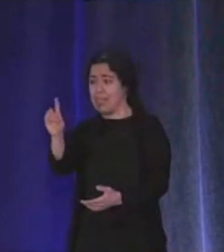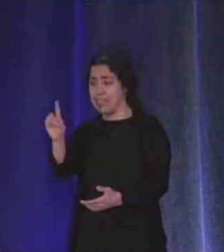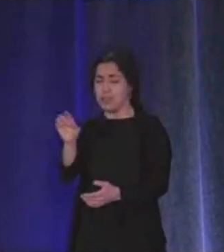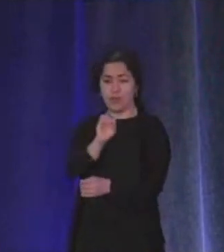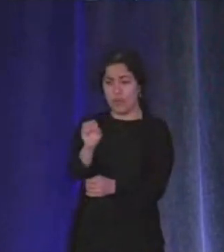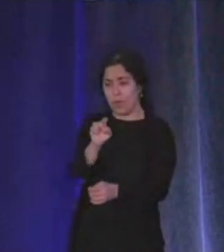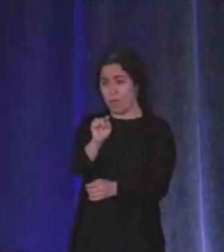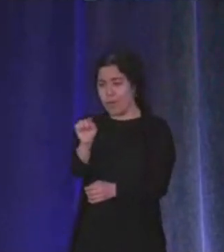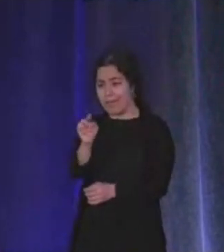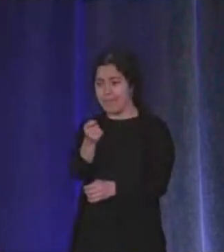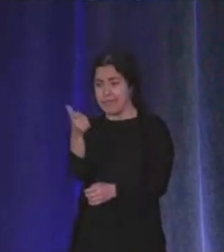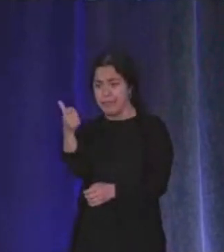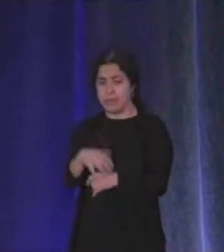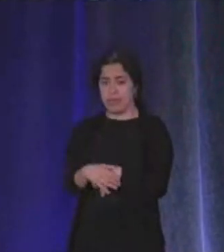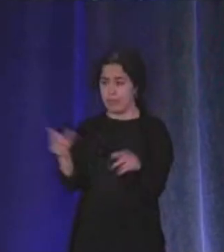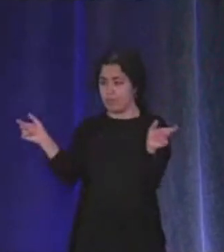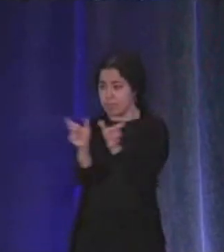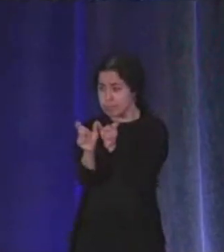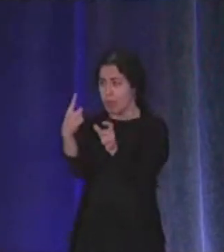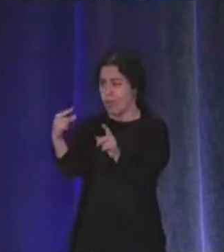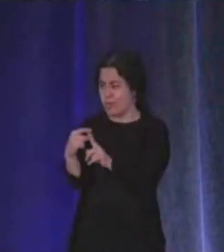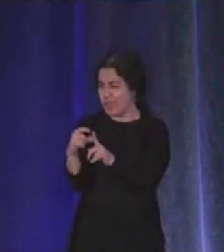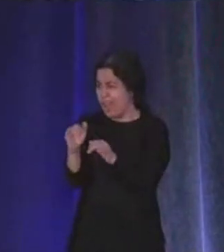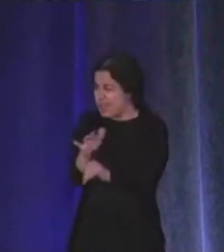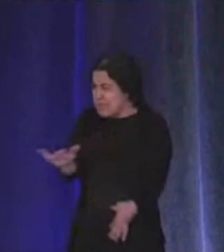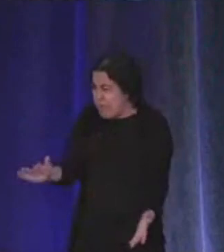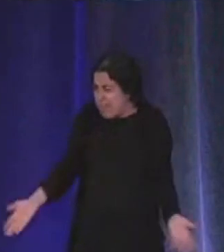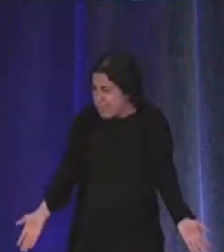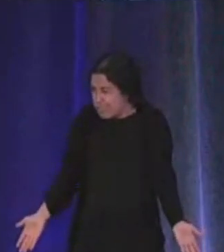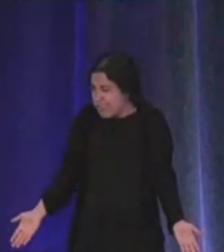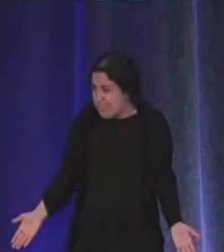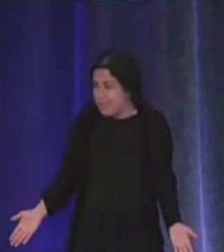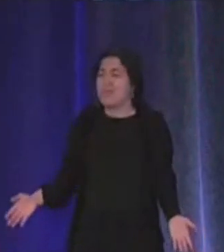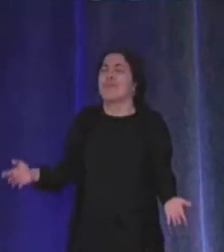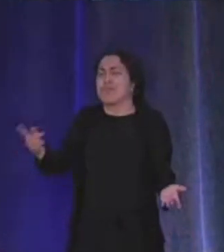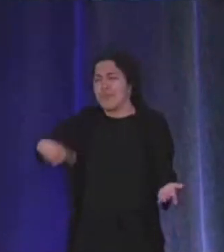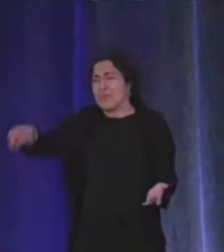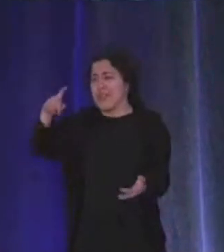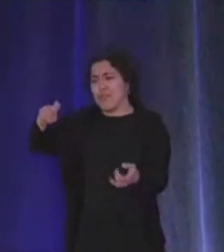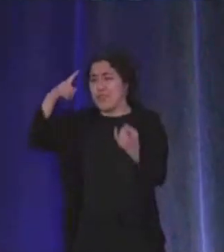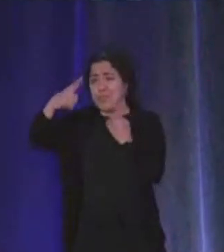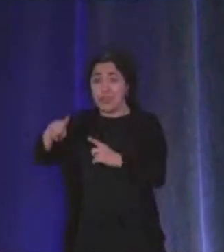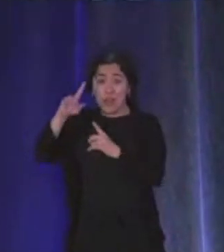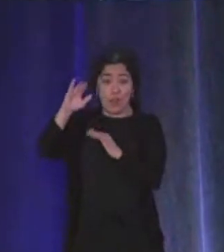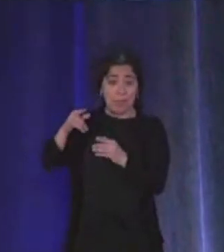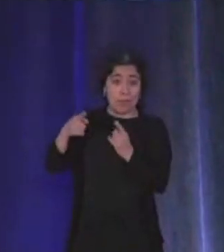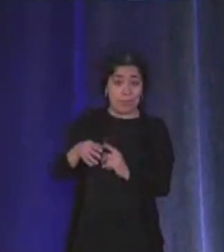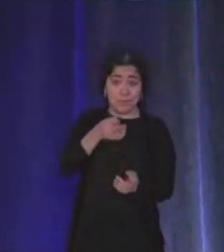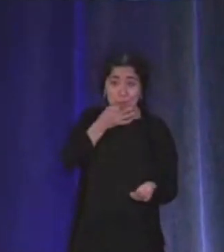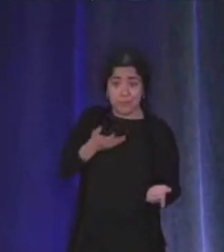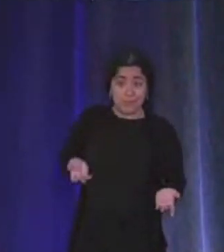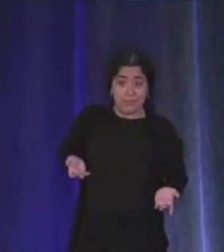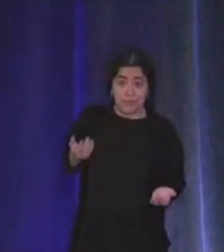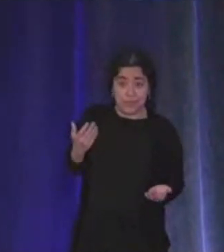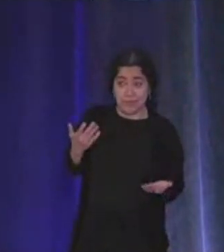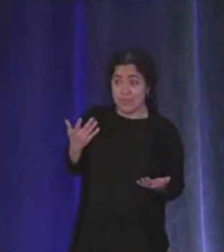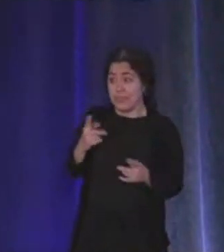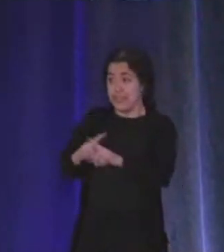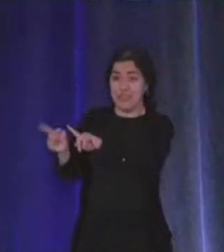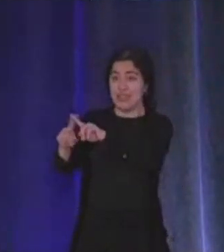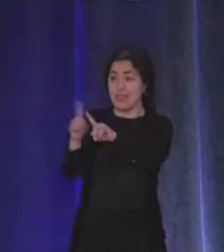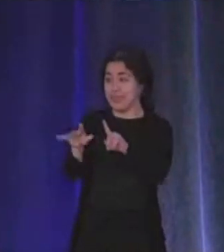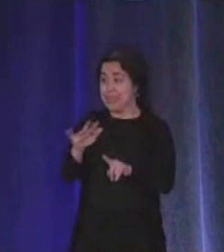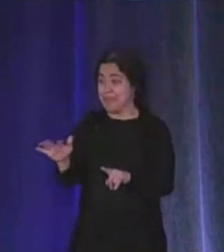hyphen, one word. Like, we really just need to come to an agreement. I really hope that happens soon. But,